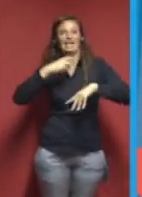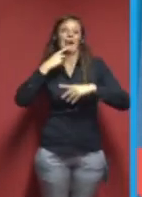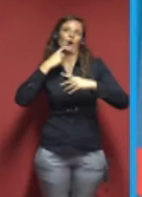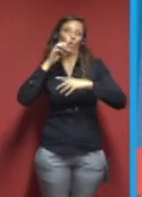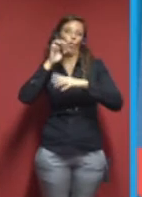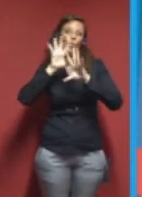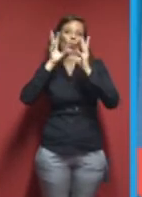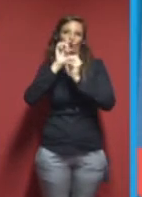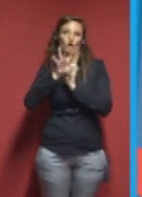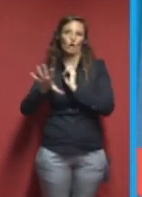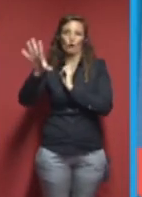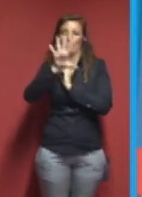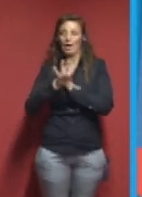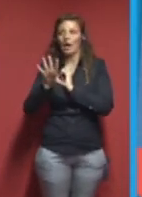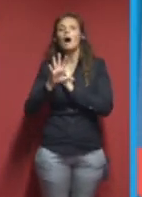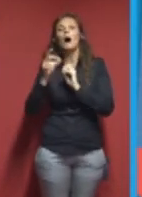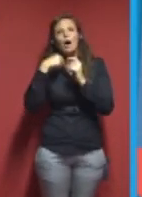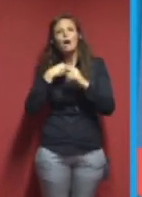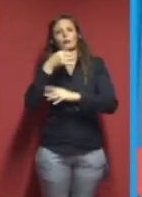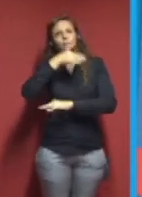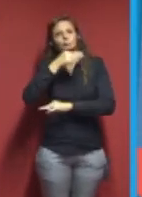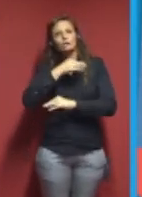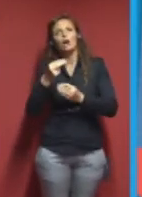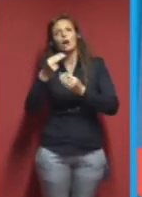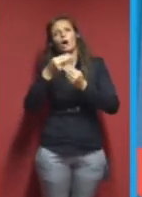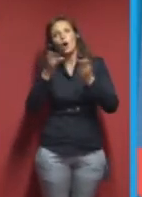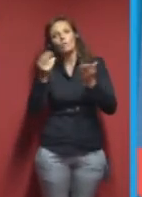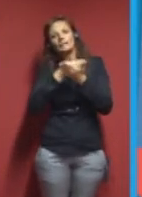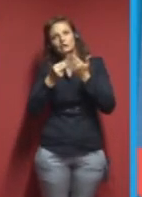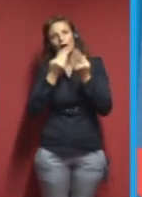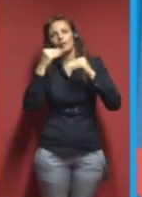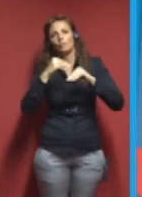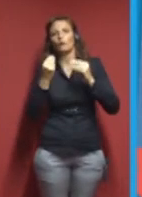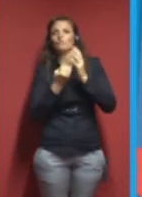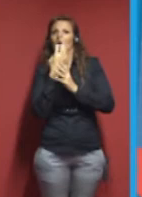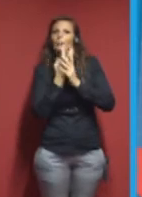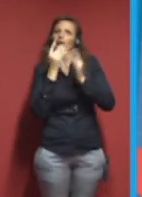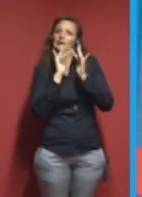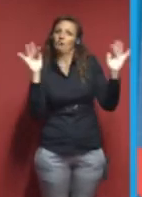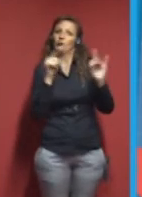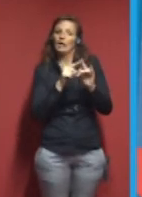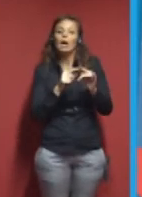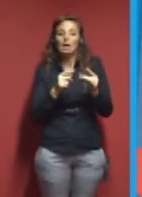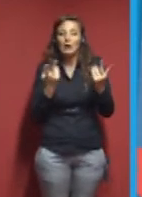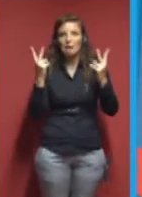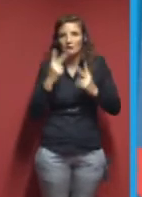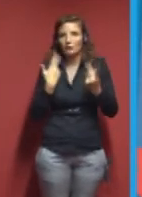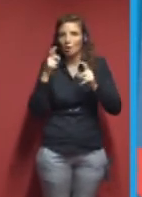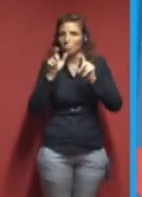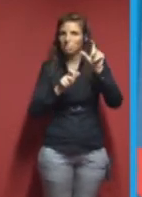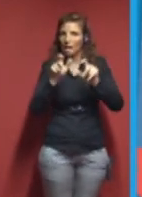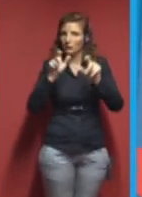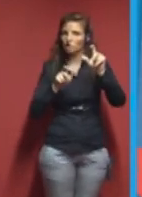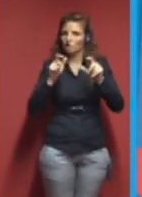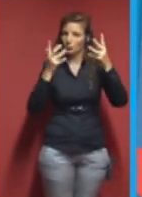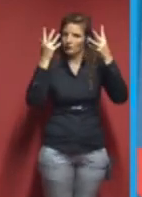digital fabrication. And actually, there were other people interested in this, so we actually made it. And in the end, open design is actually one of the official recommendations